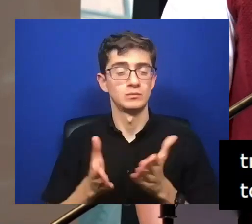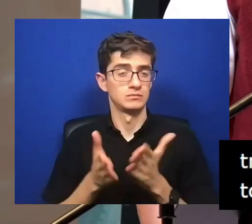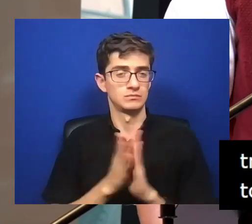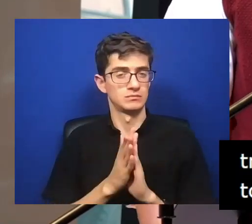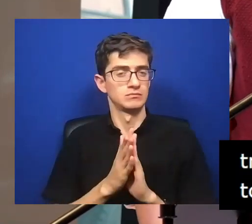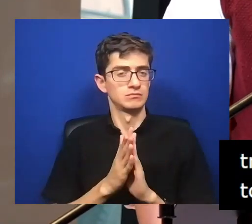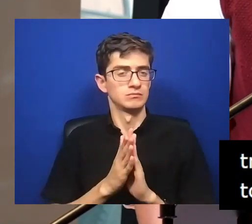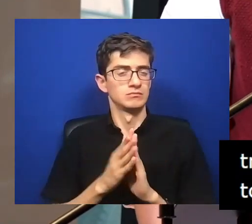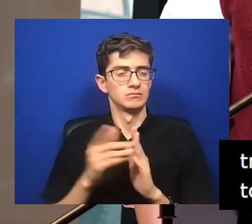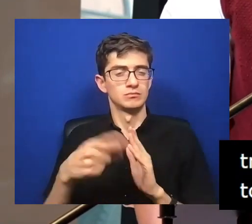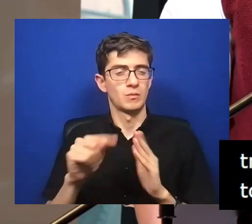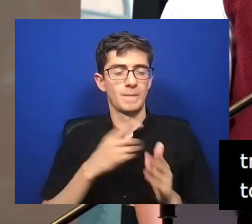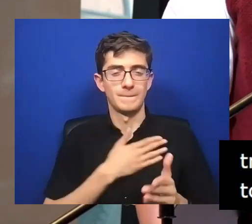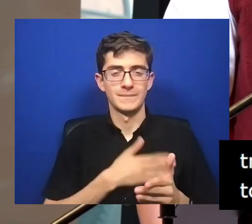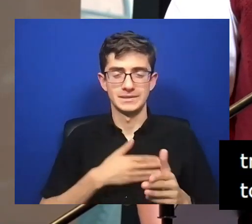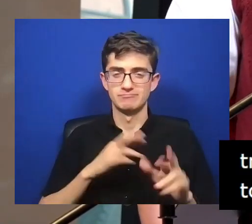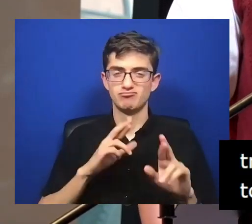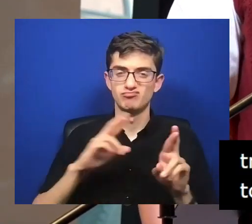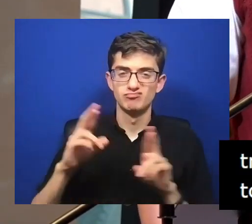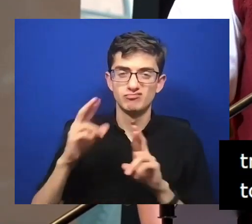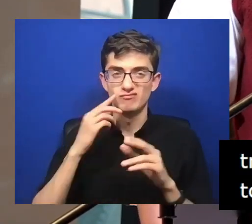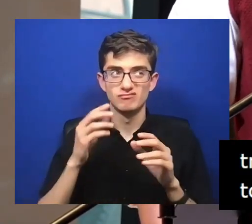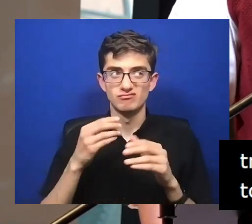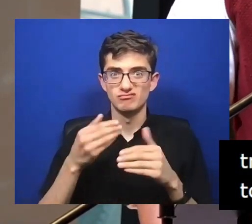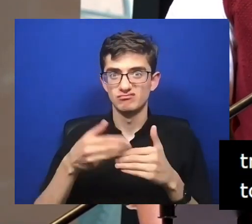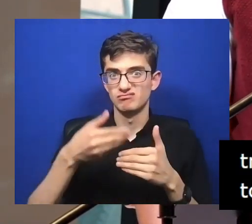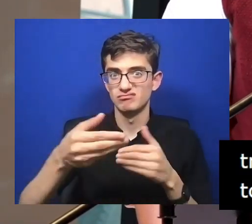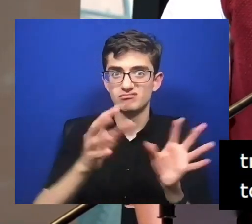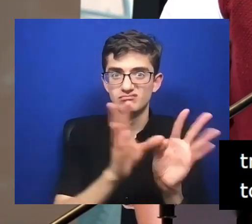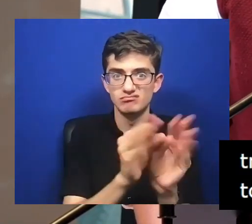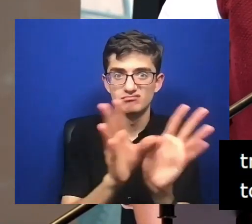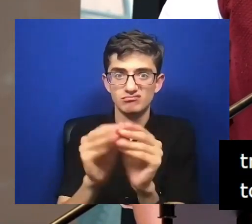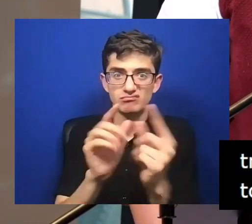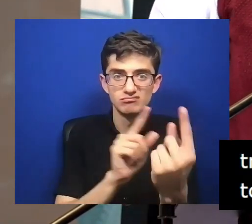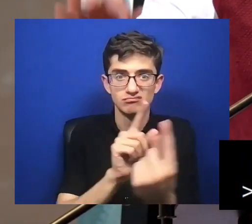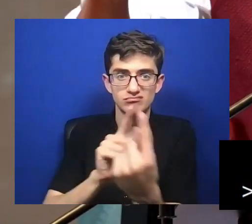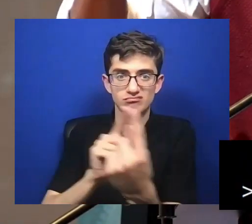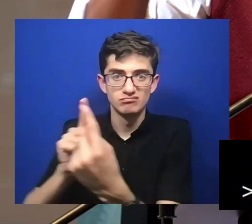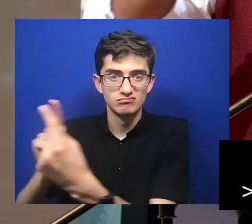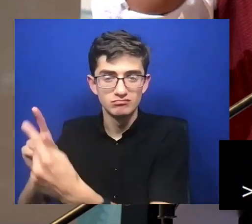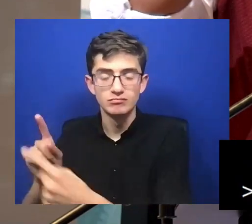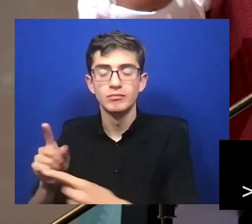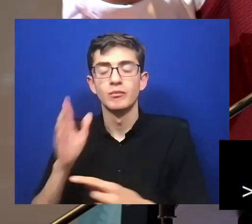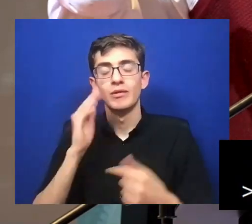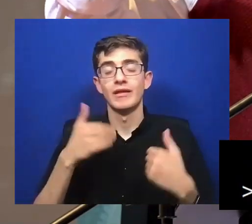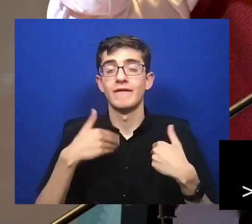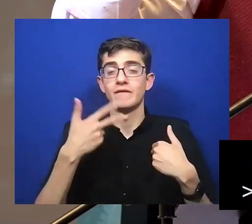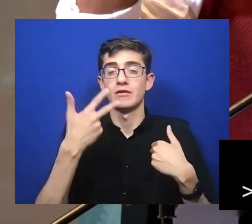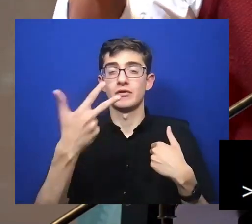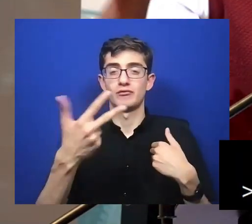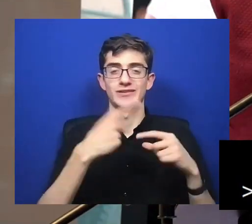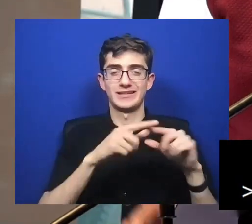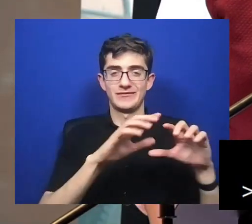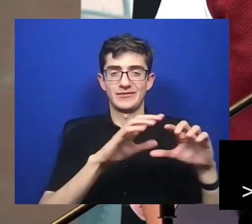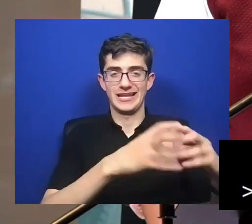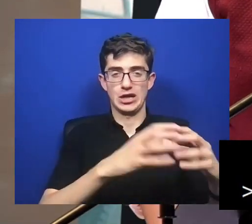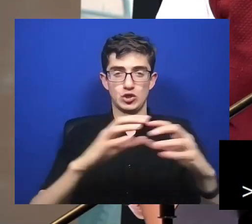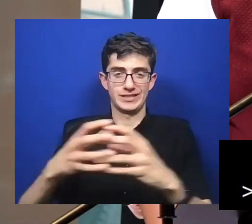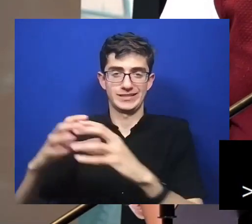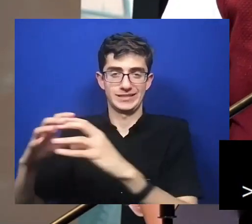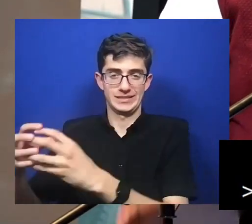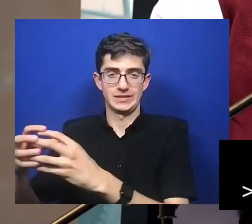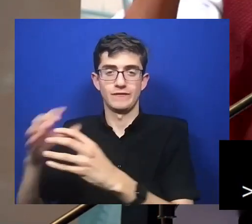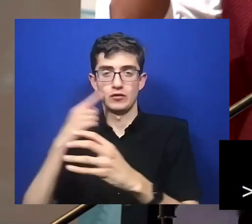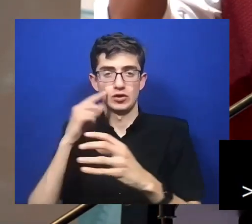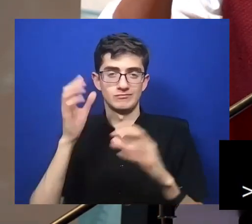these oncoming sessions that we want to have with individuals, meaning that we're going to have three different areas that we're going to have listening